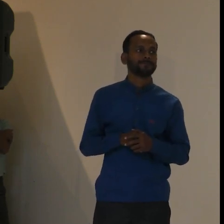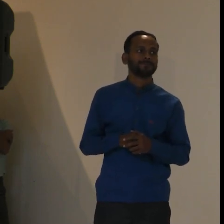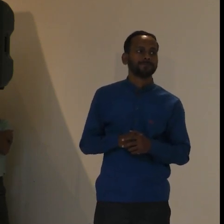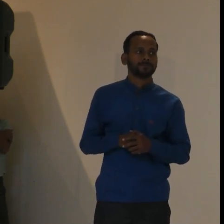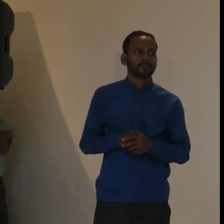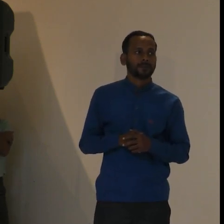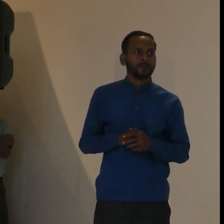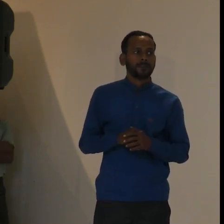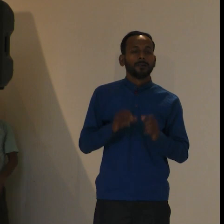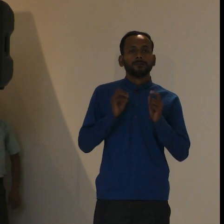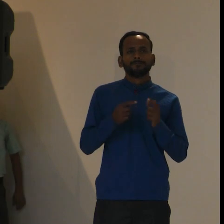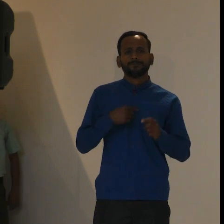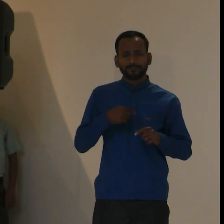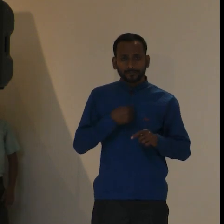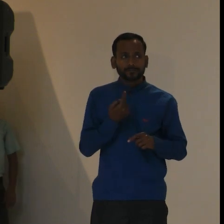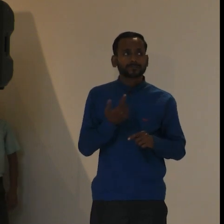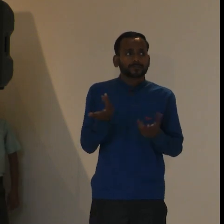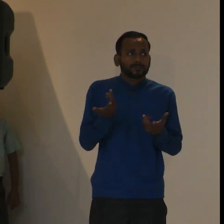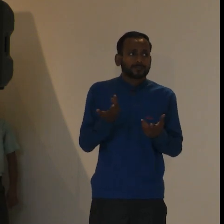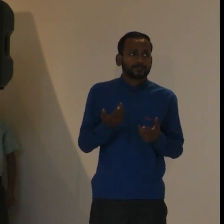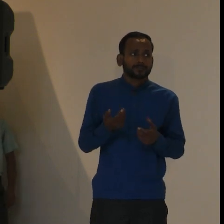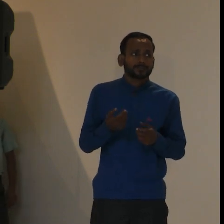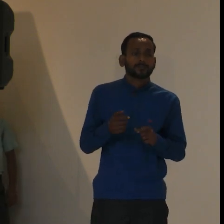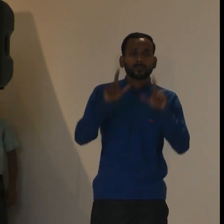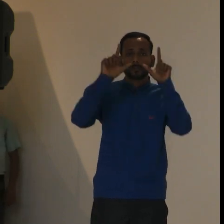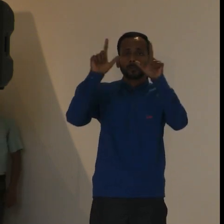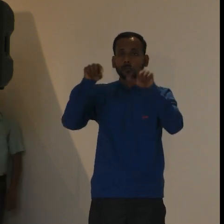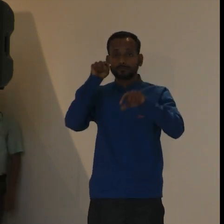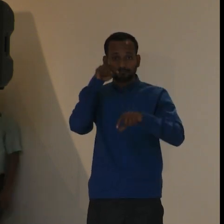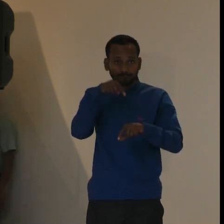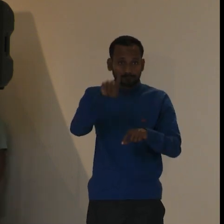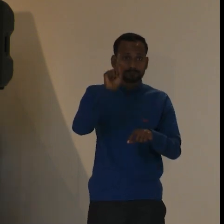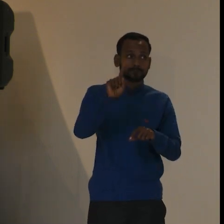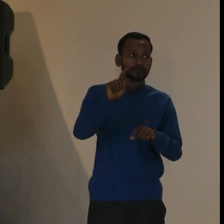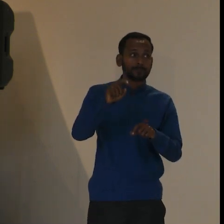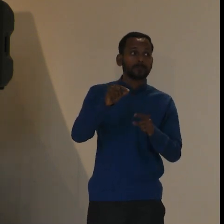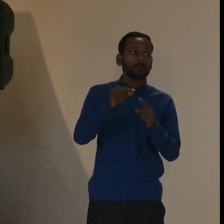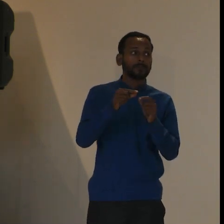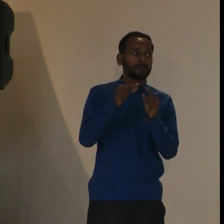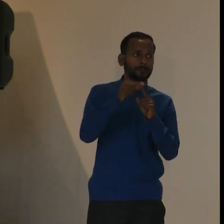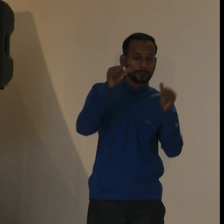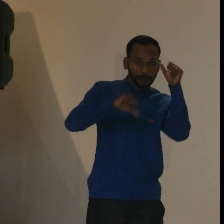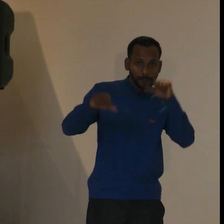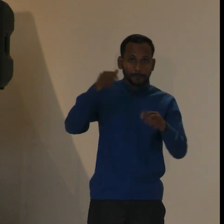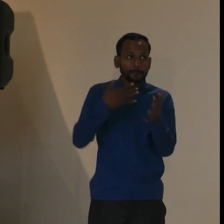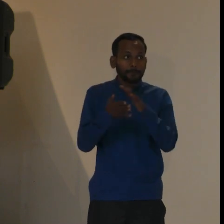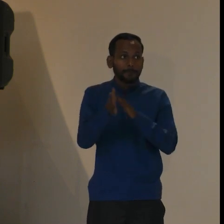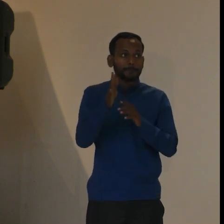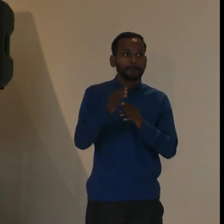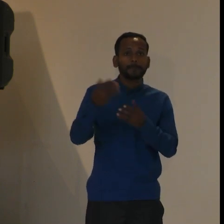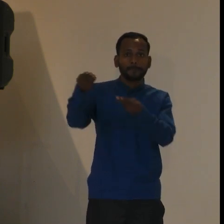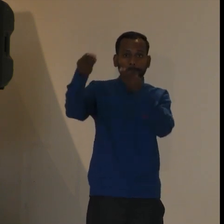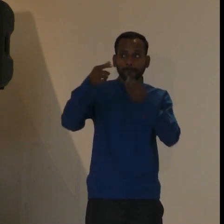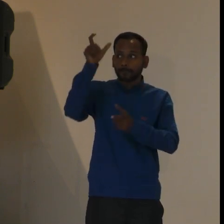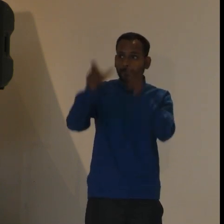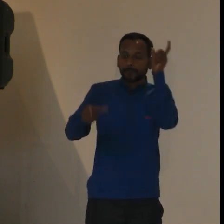True, and I think building on that, the museum itself, our project tries to engage two kinds of audiences, both coming